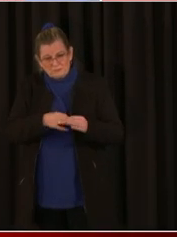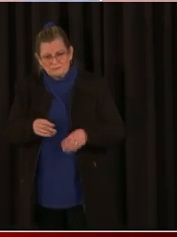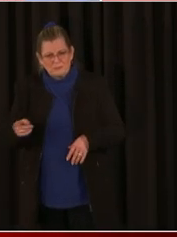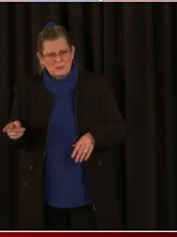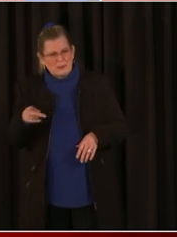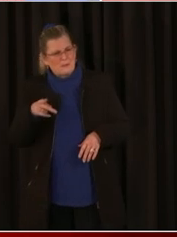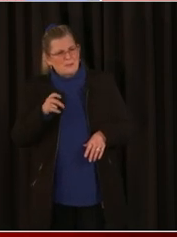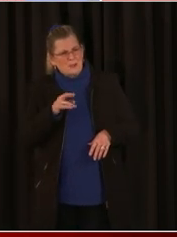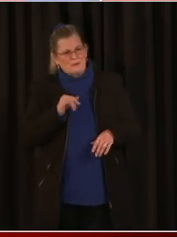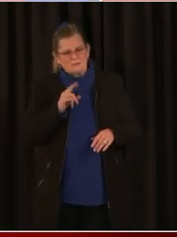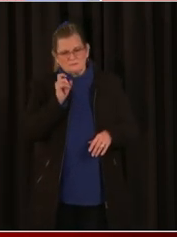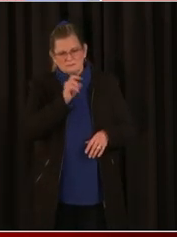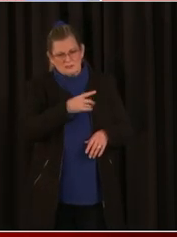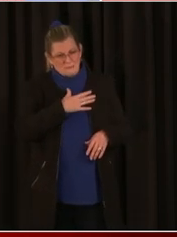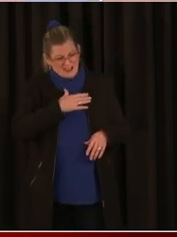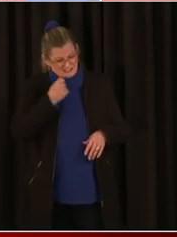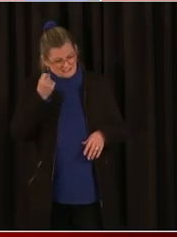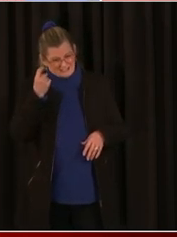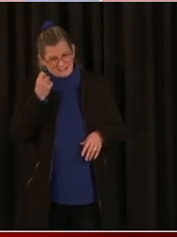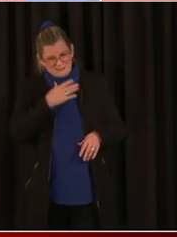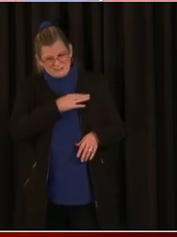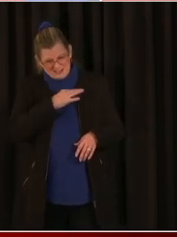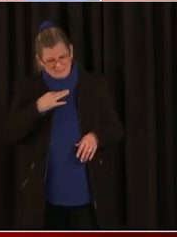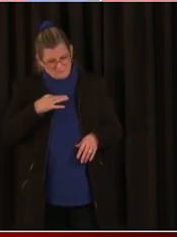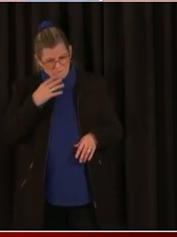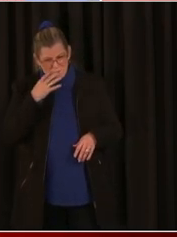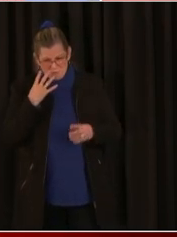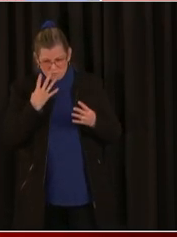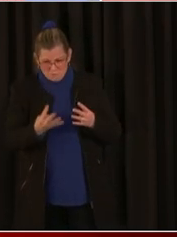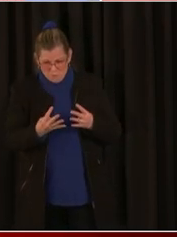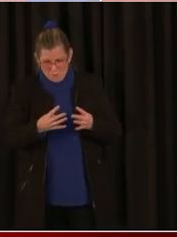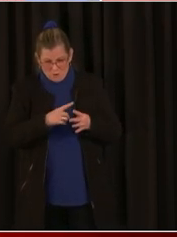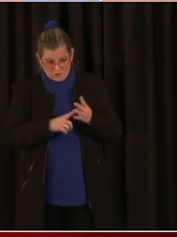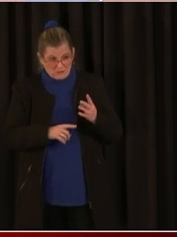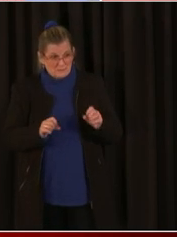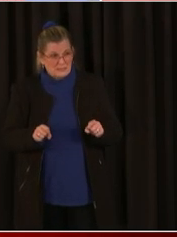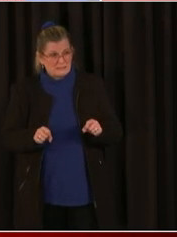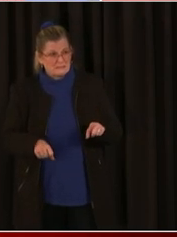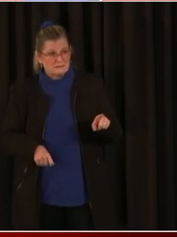Okay, because my understanding you're staffed for capacity, right?